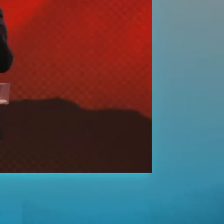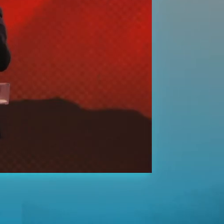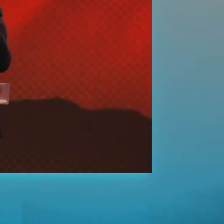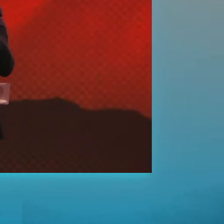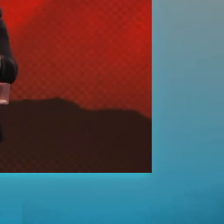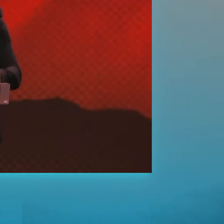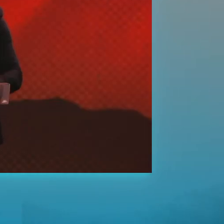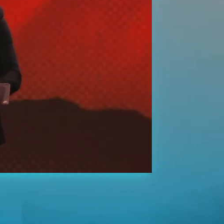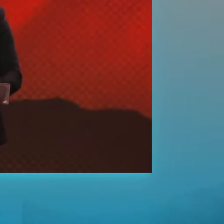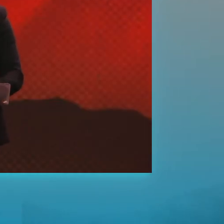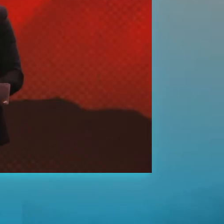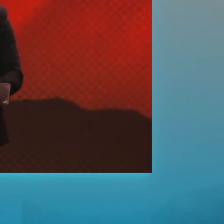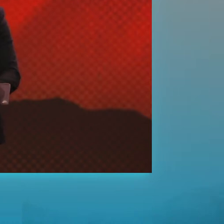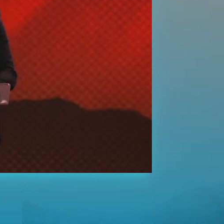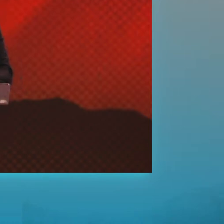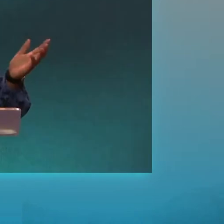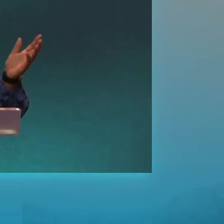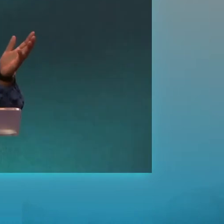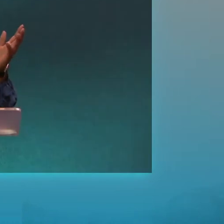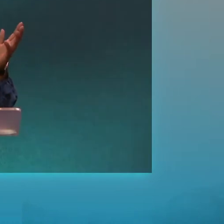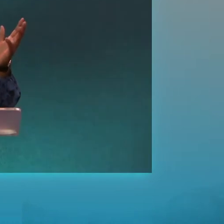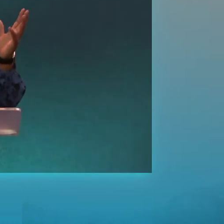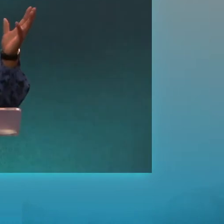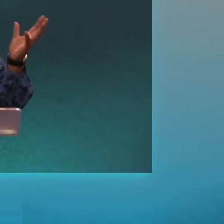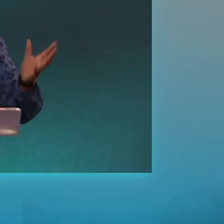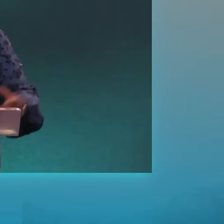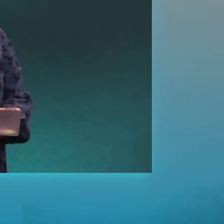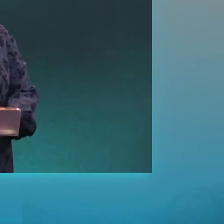Who is holding up the moon?